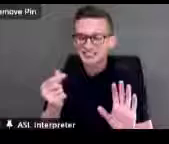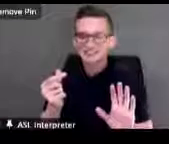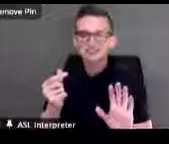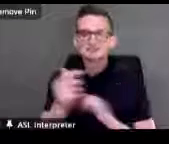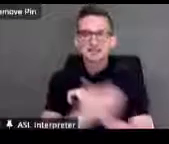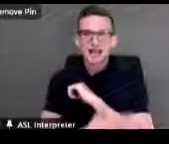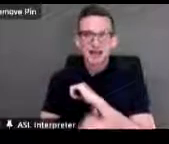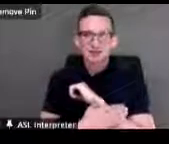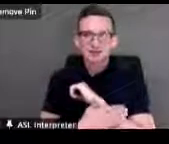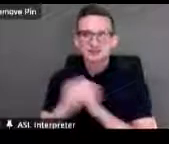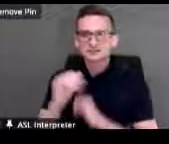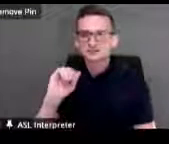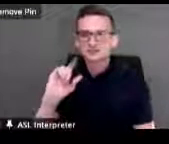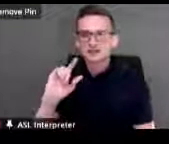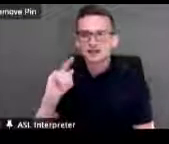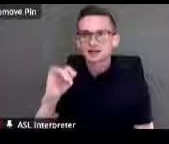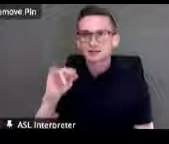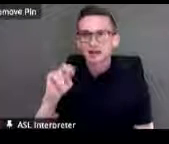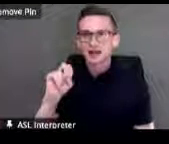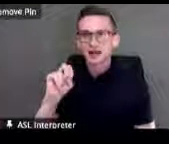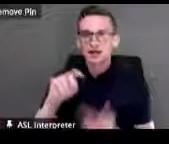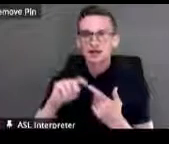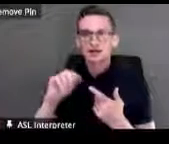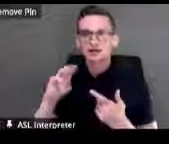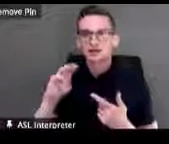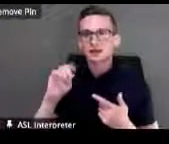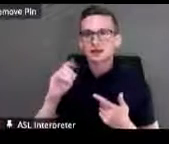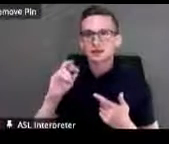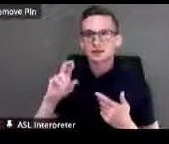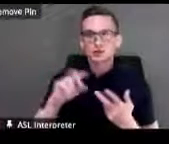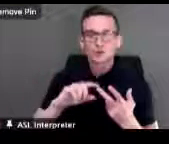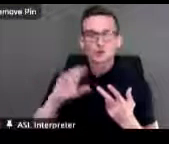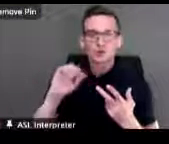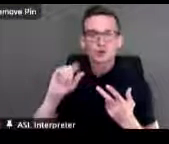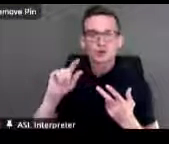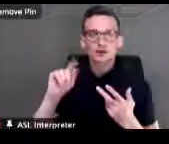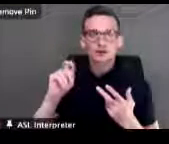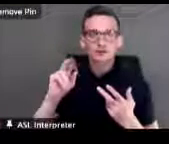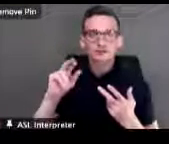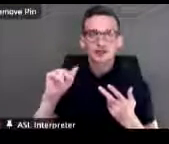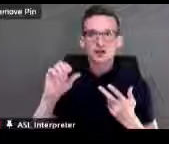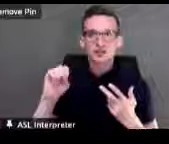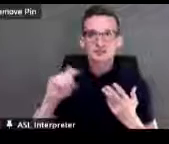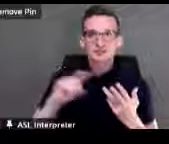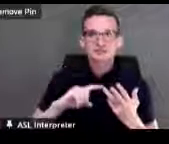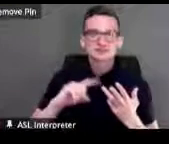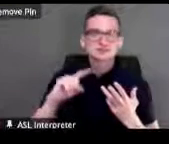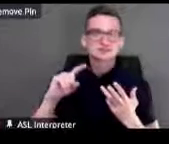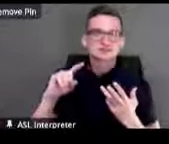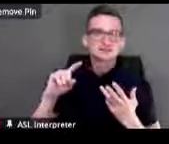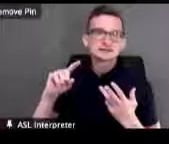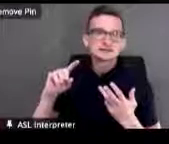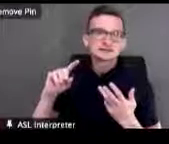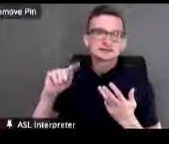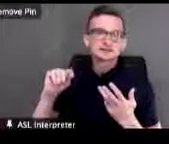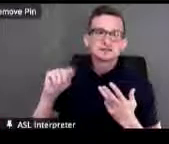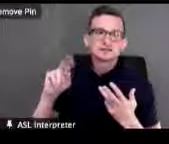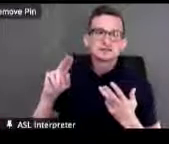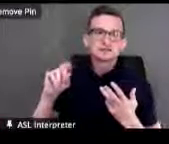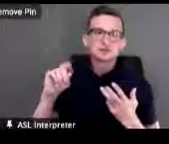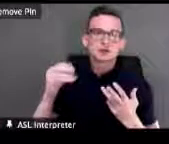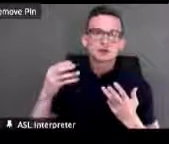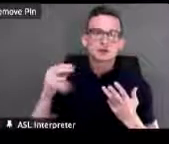of Alpine, Amador, Calaveras, Tuolumne, Mariposa, Mono, and Inyo.